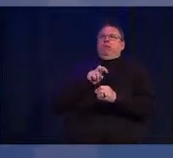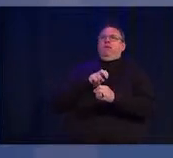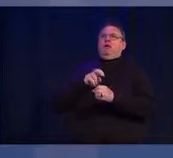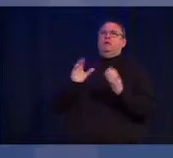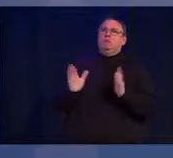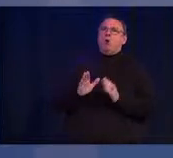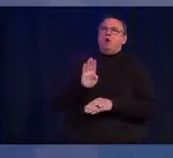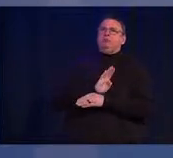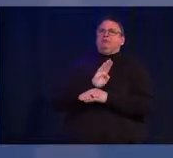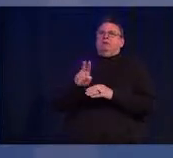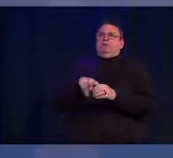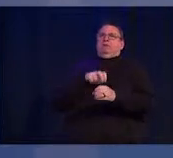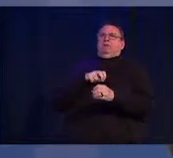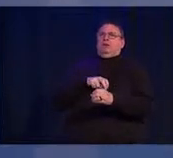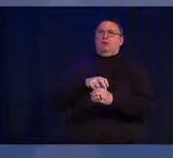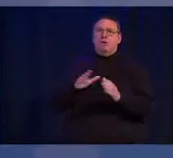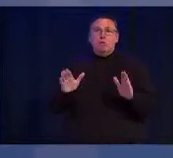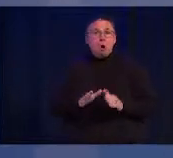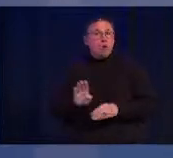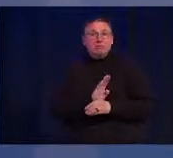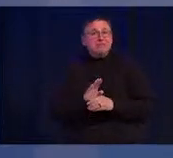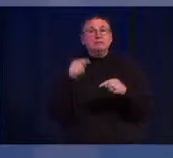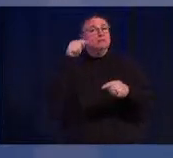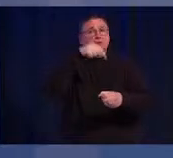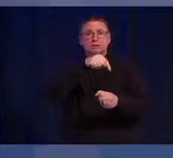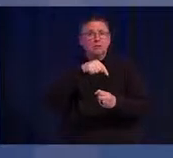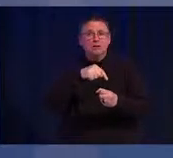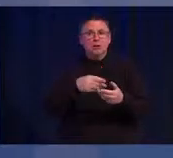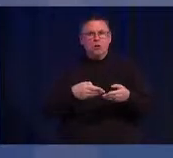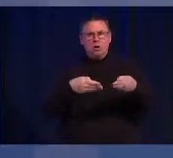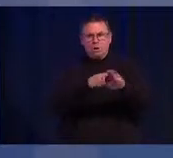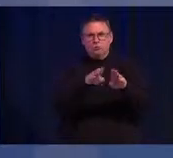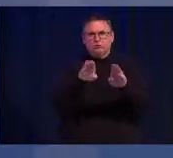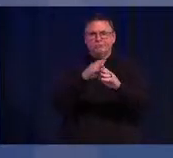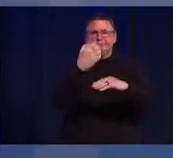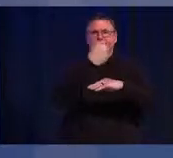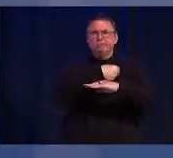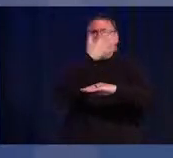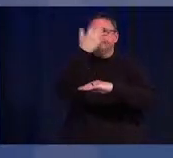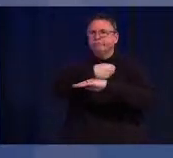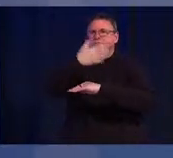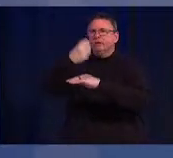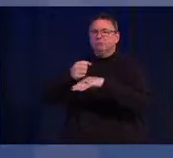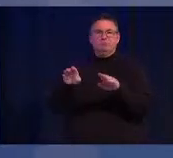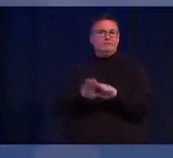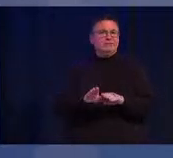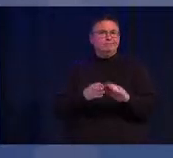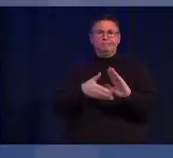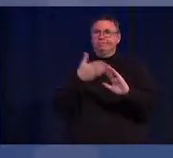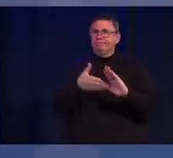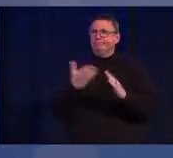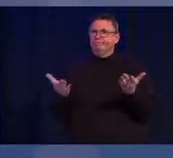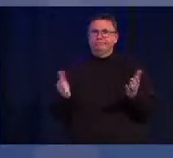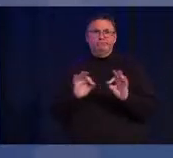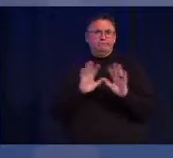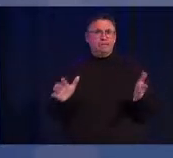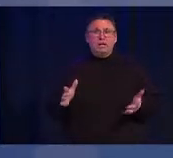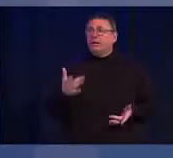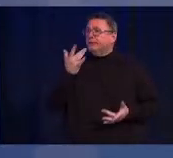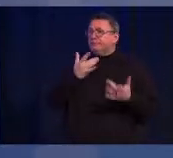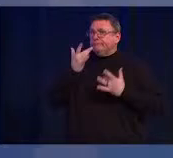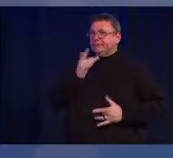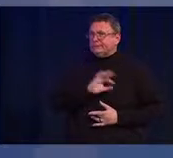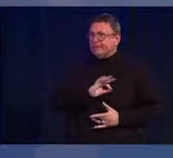and these small businesses are having to close because they can't staff themselves. And the reality is